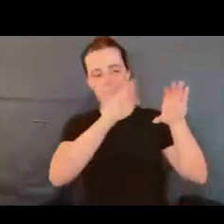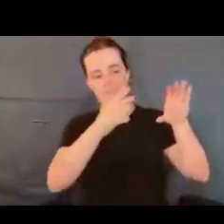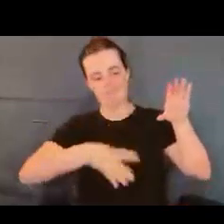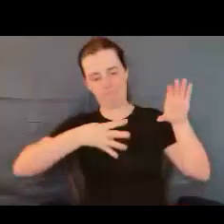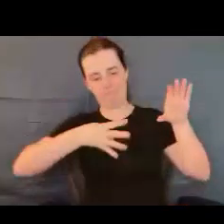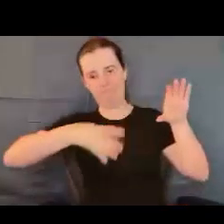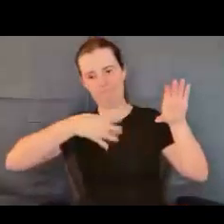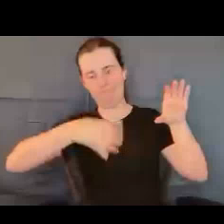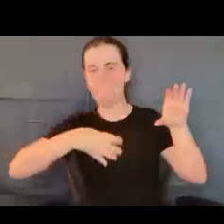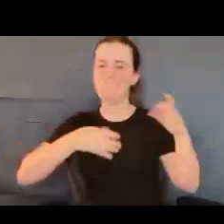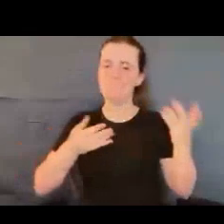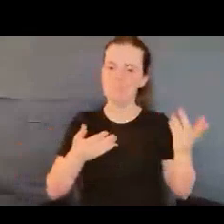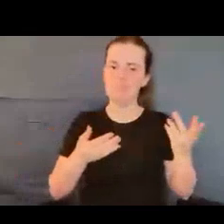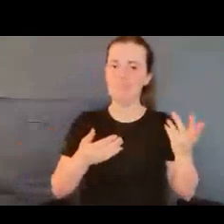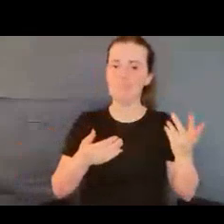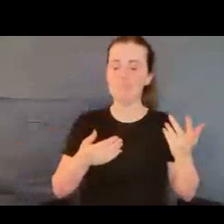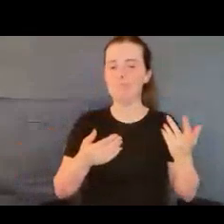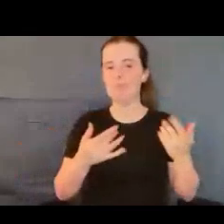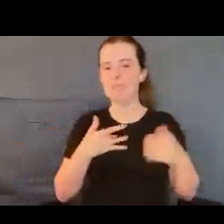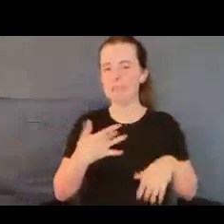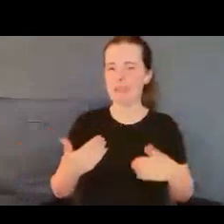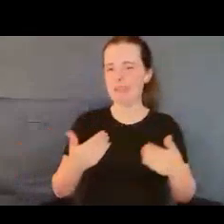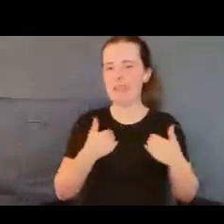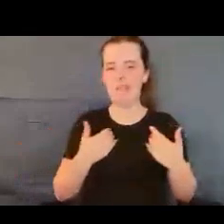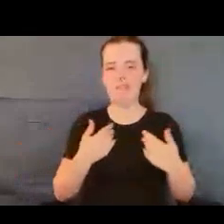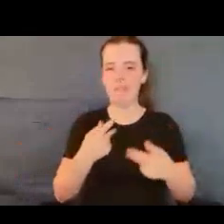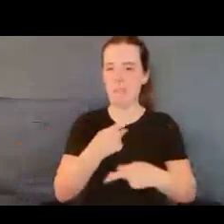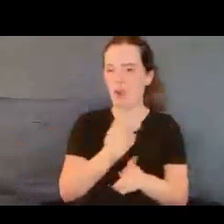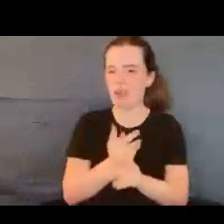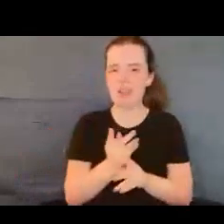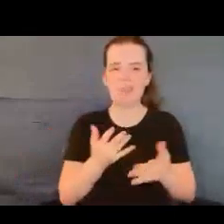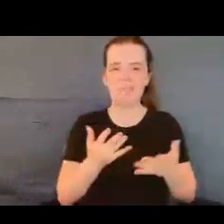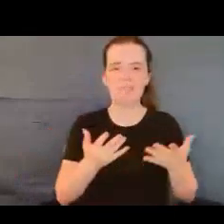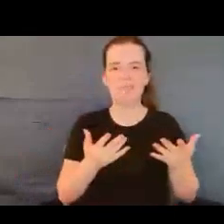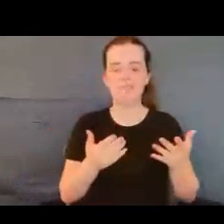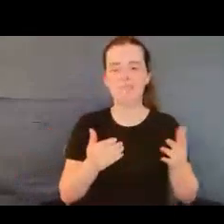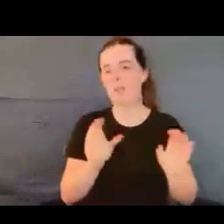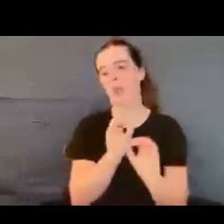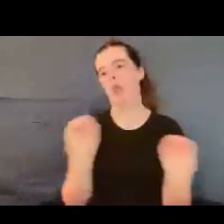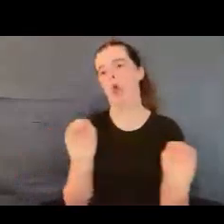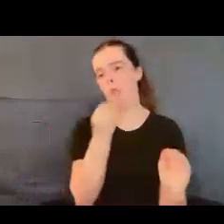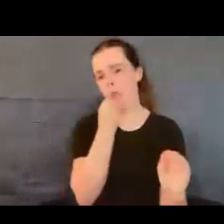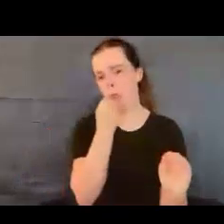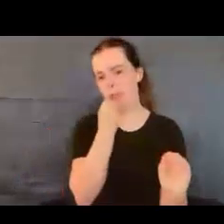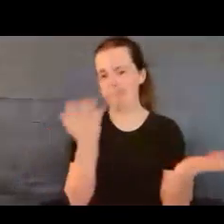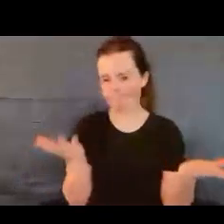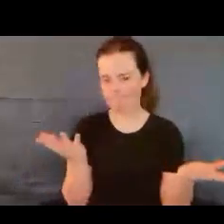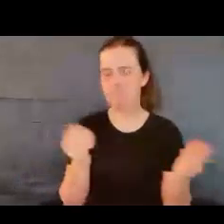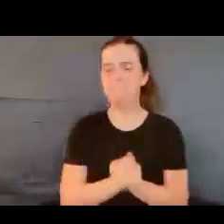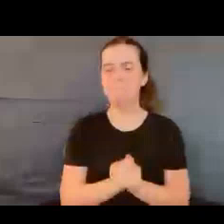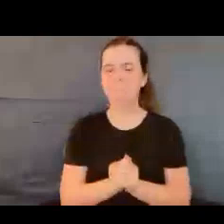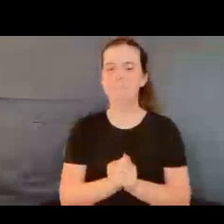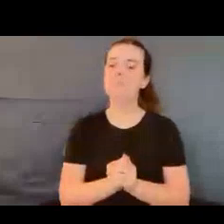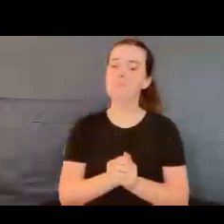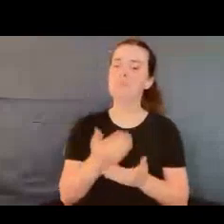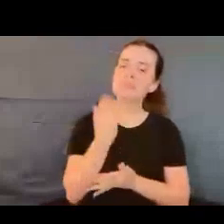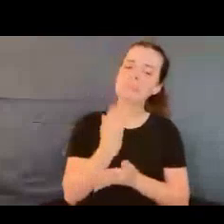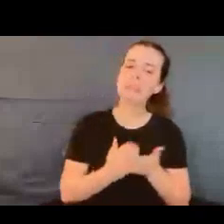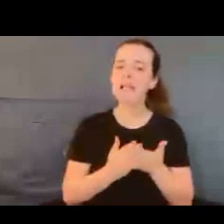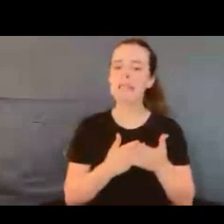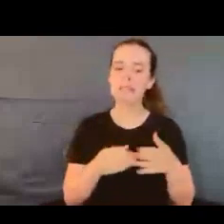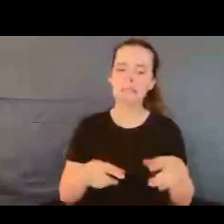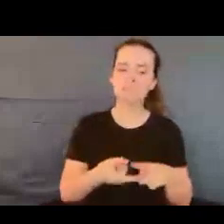probably have knack products there. That's what they had in the past, at least. It just doesn't have food. And so that's a really nice way to break it up. And then after